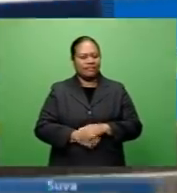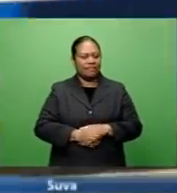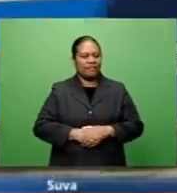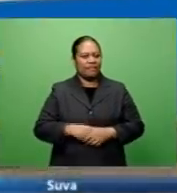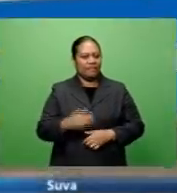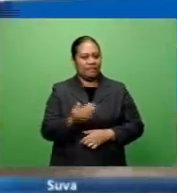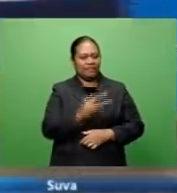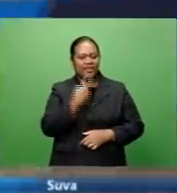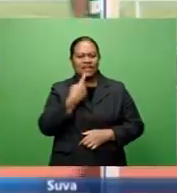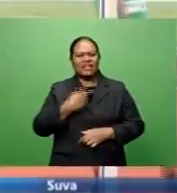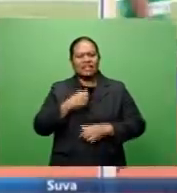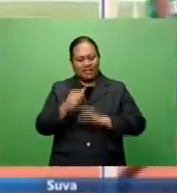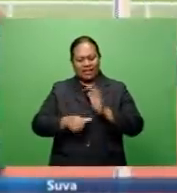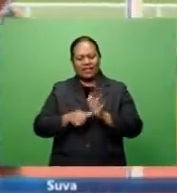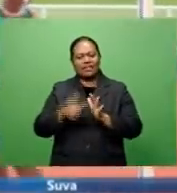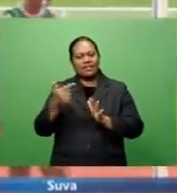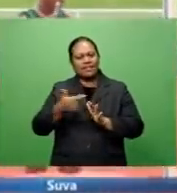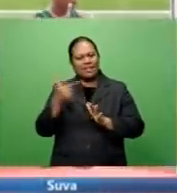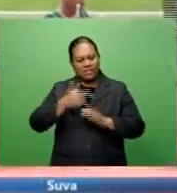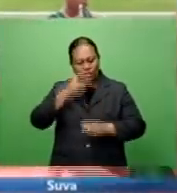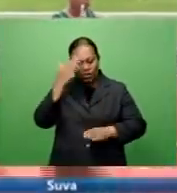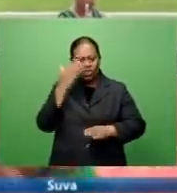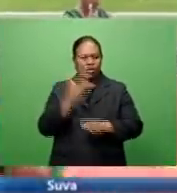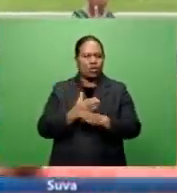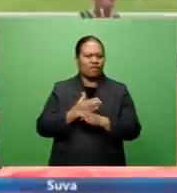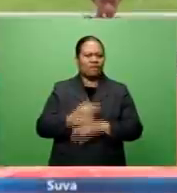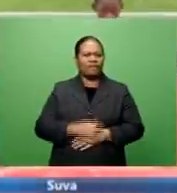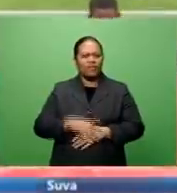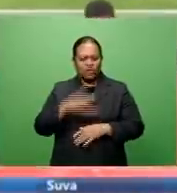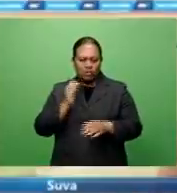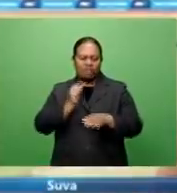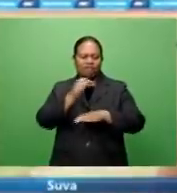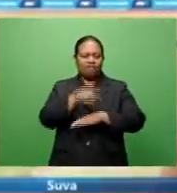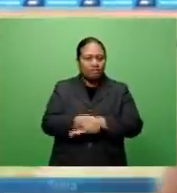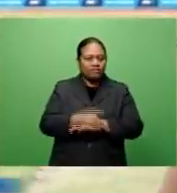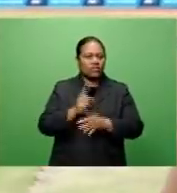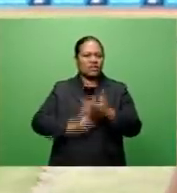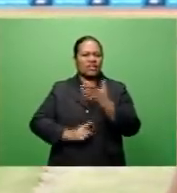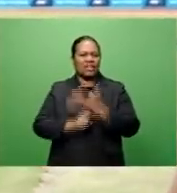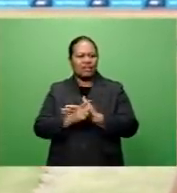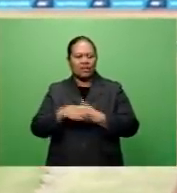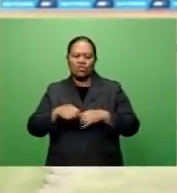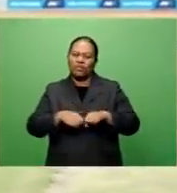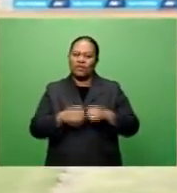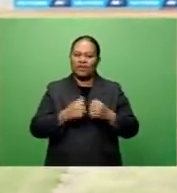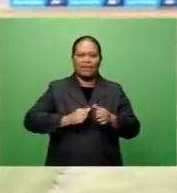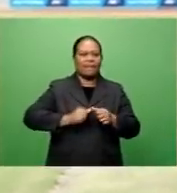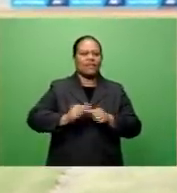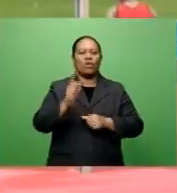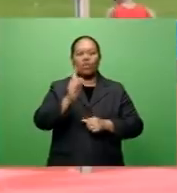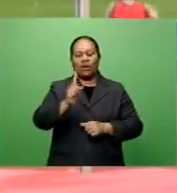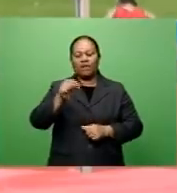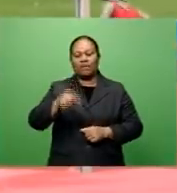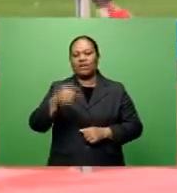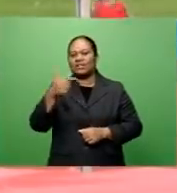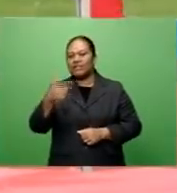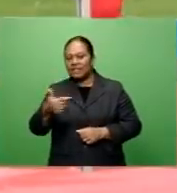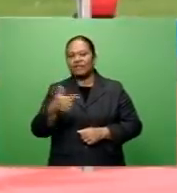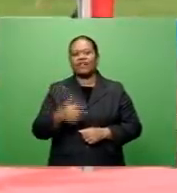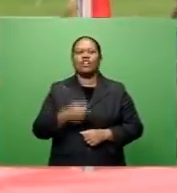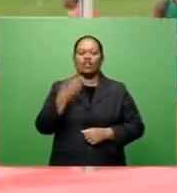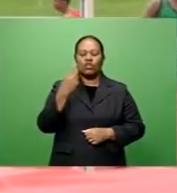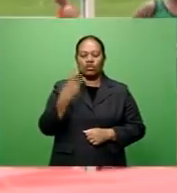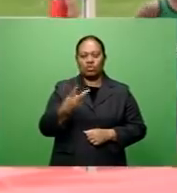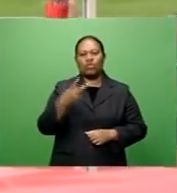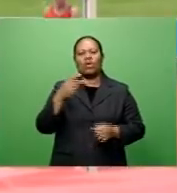The 17-year-old hopes to defy all odds and break his personal best of 1.72 meter, setting a target